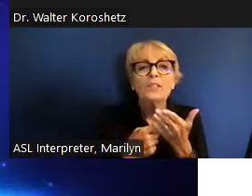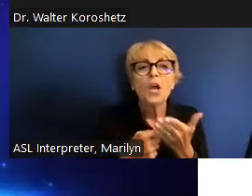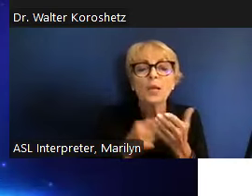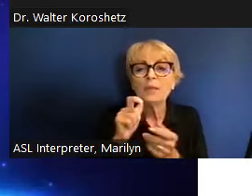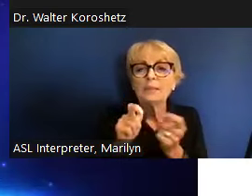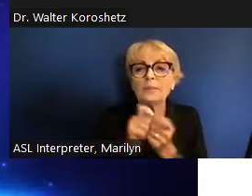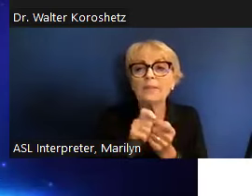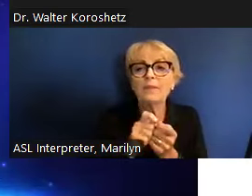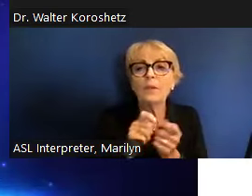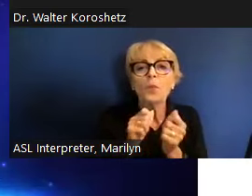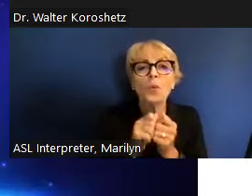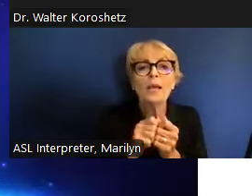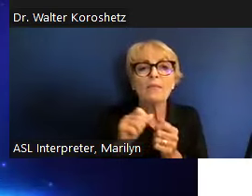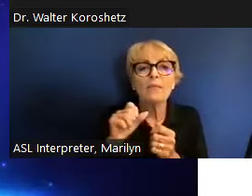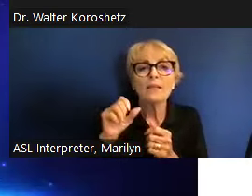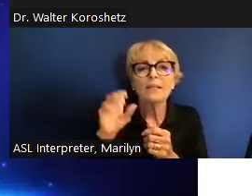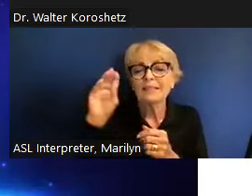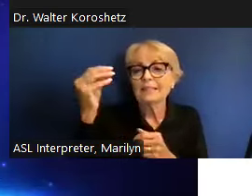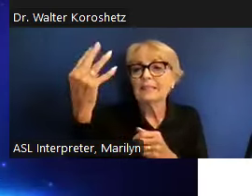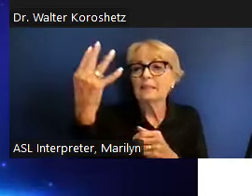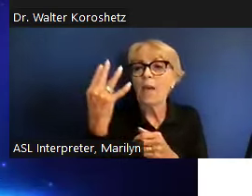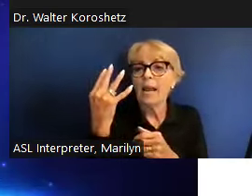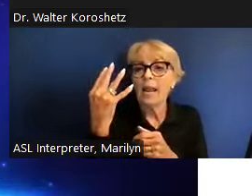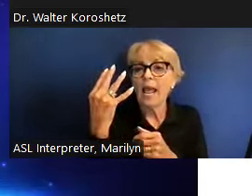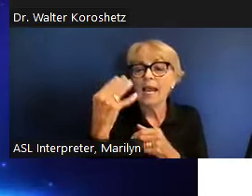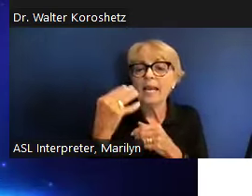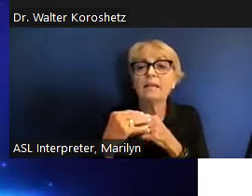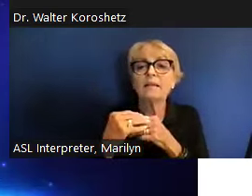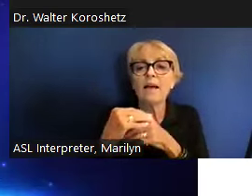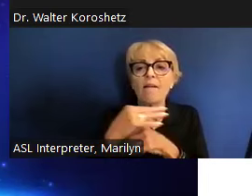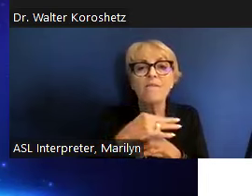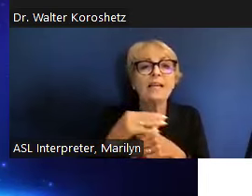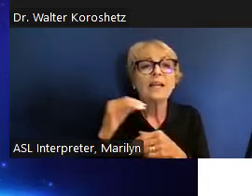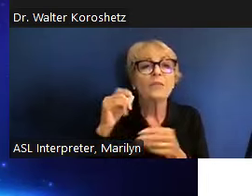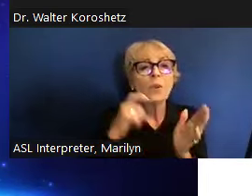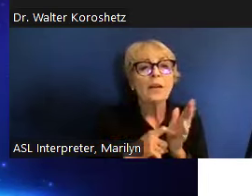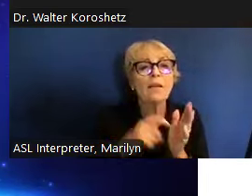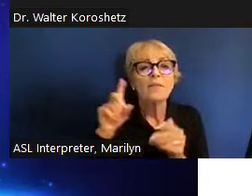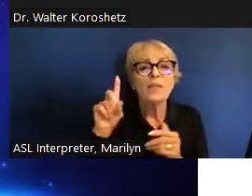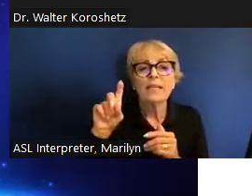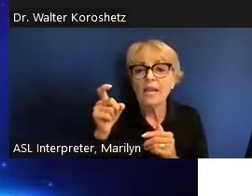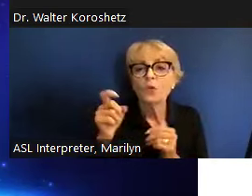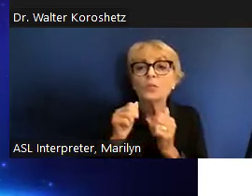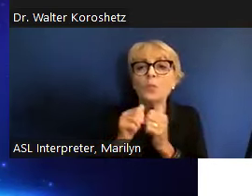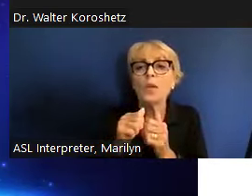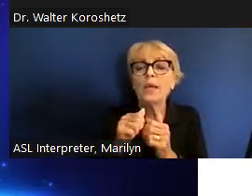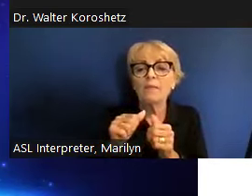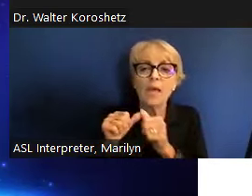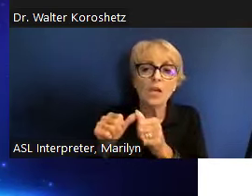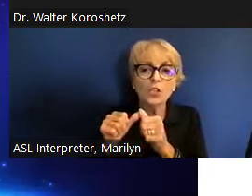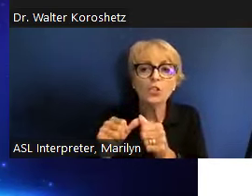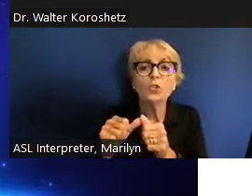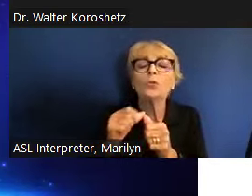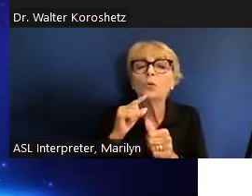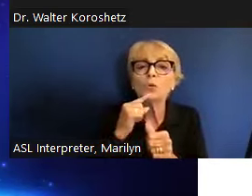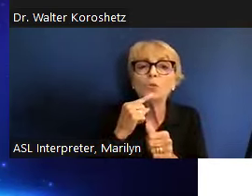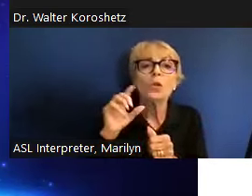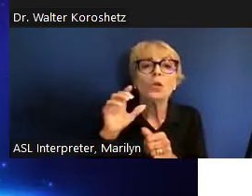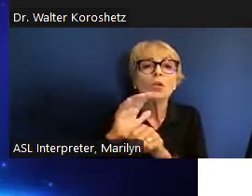we start with the spotlight effect, right? Just the recognition that this diagnosis with acute COVID plus their post-COVID